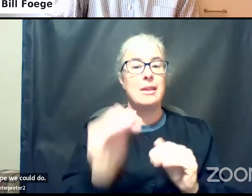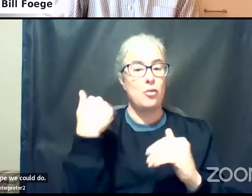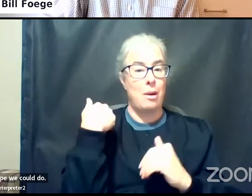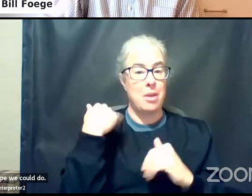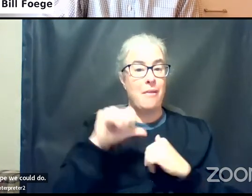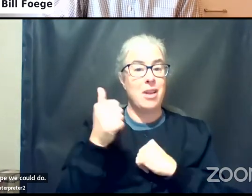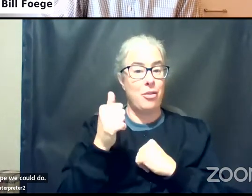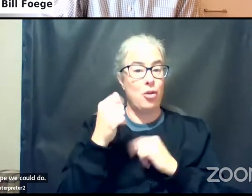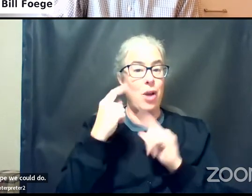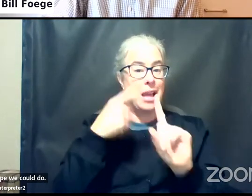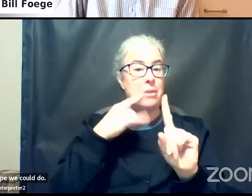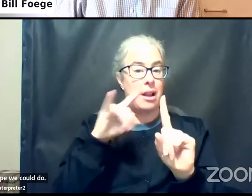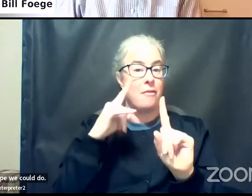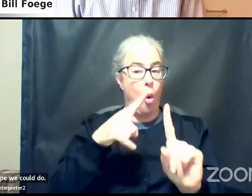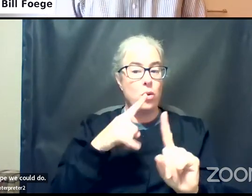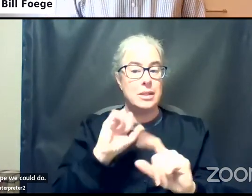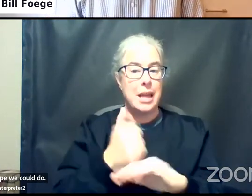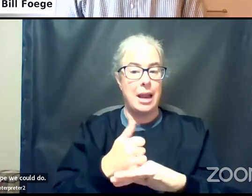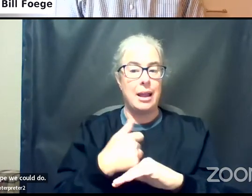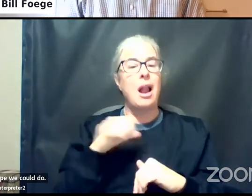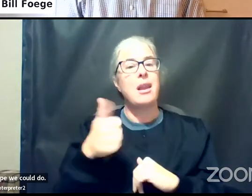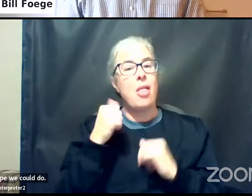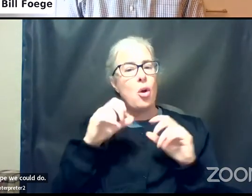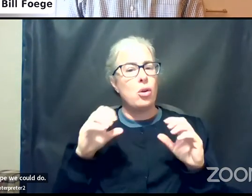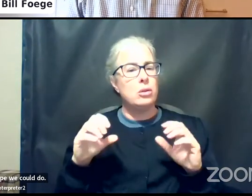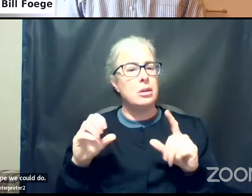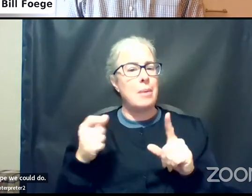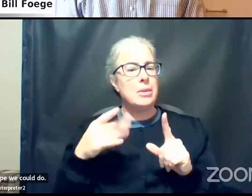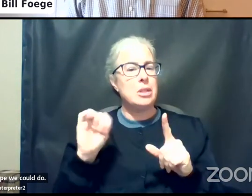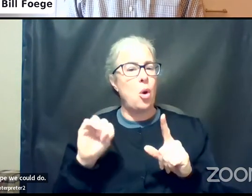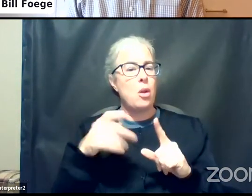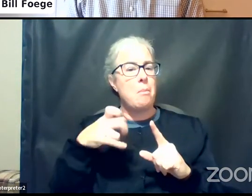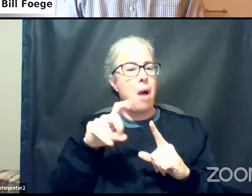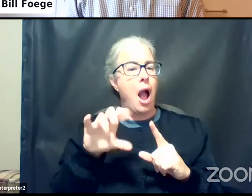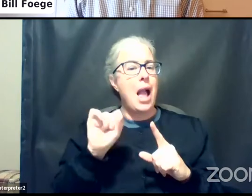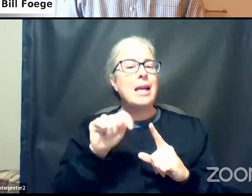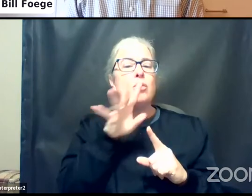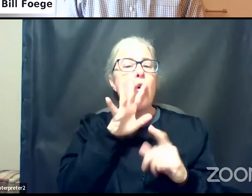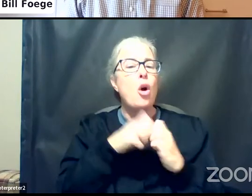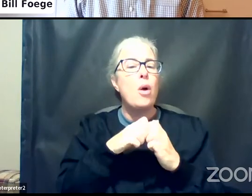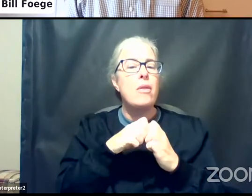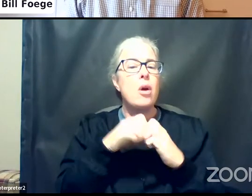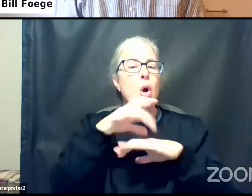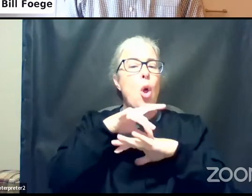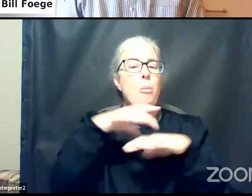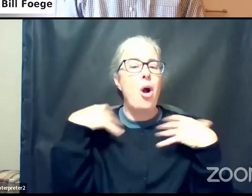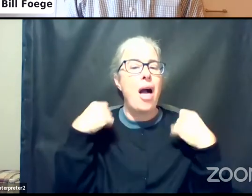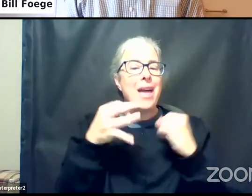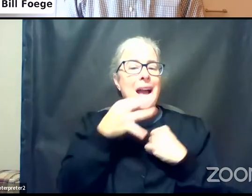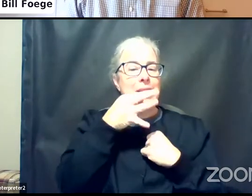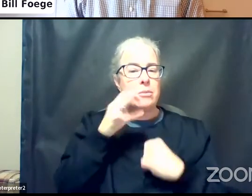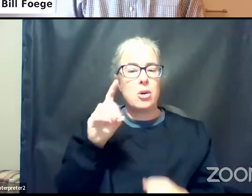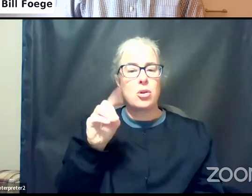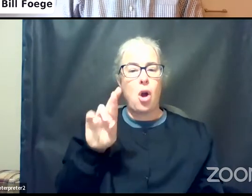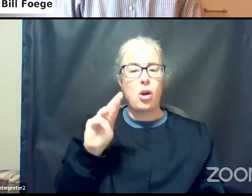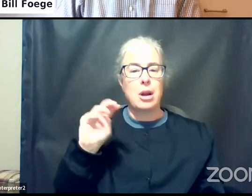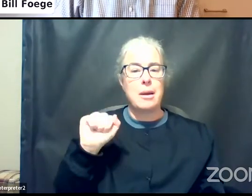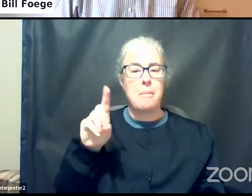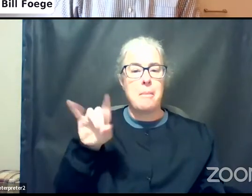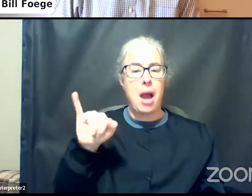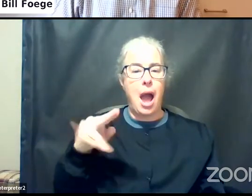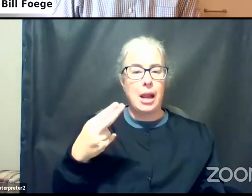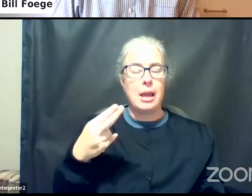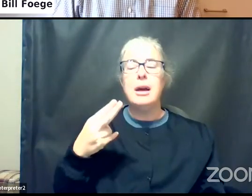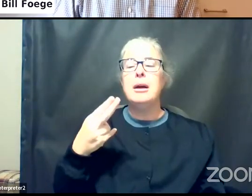setting um in another episode of the podcast we spoke with the global health expert Dr madupai at McGill